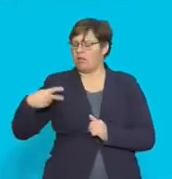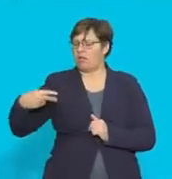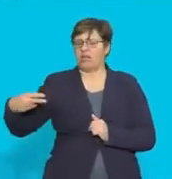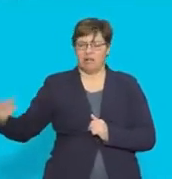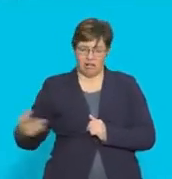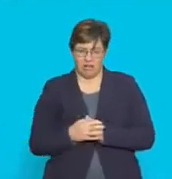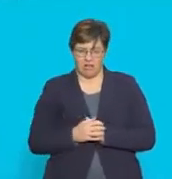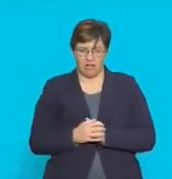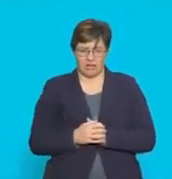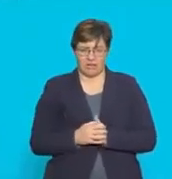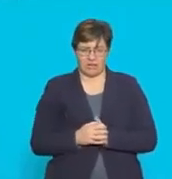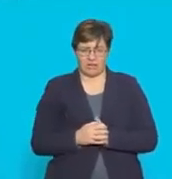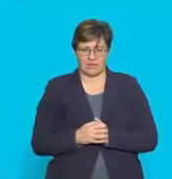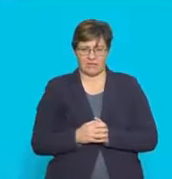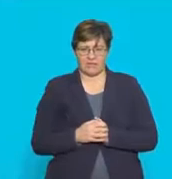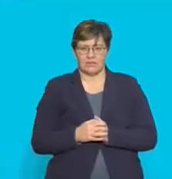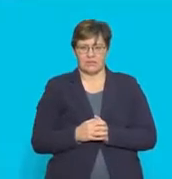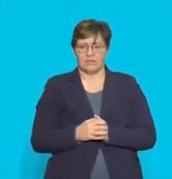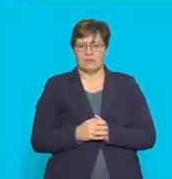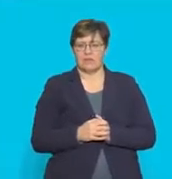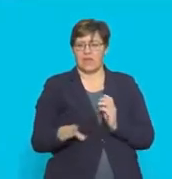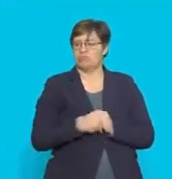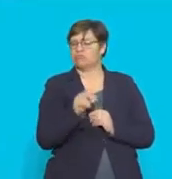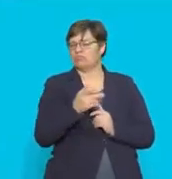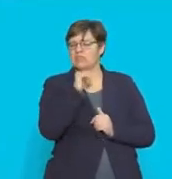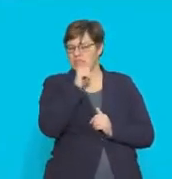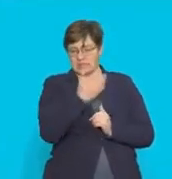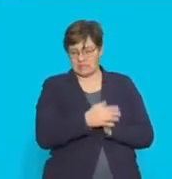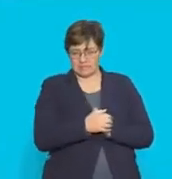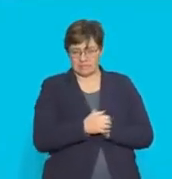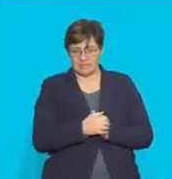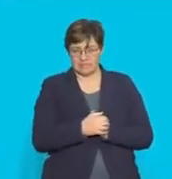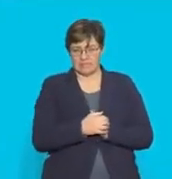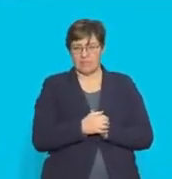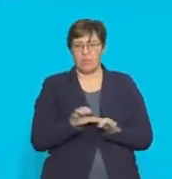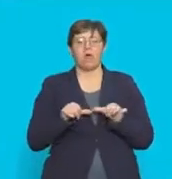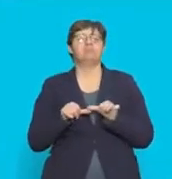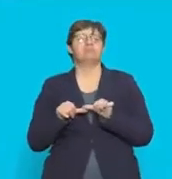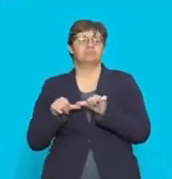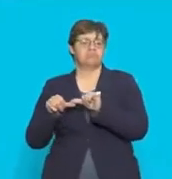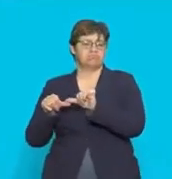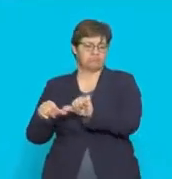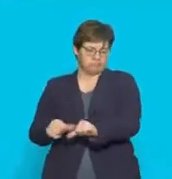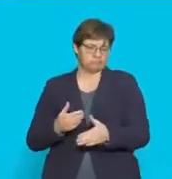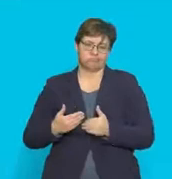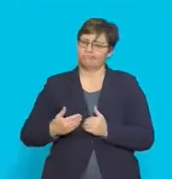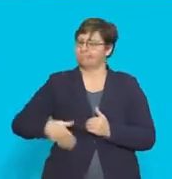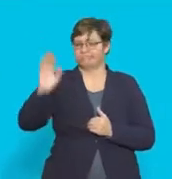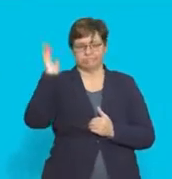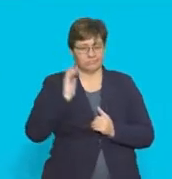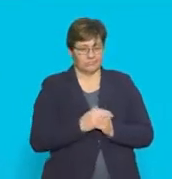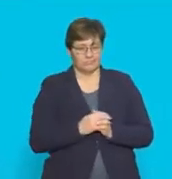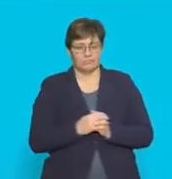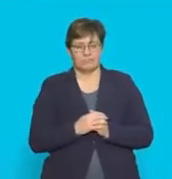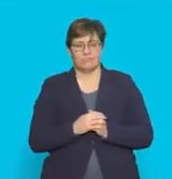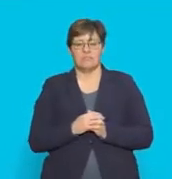I omit 2, it doesn't really make a difference, because it is continuing indefinitely. And then it means that